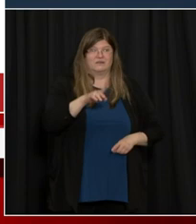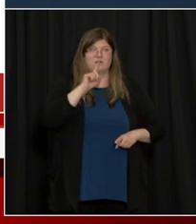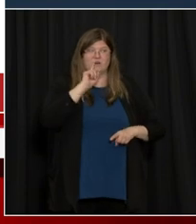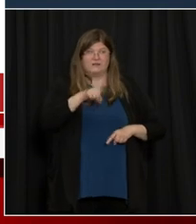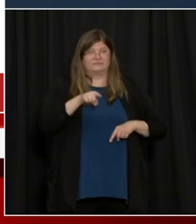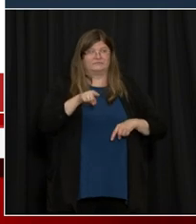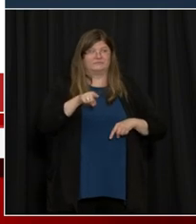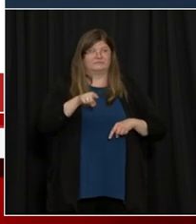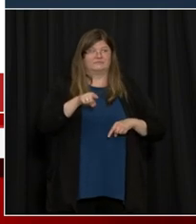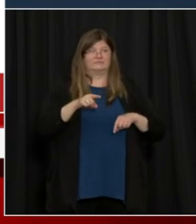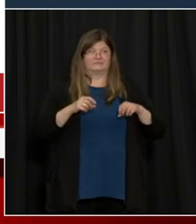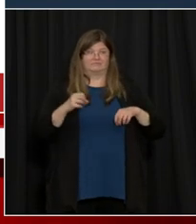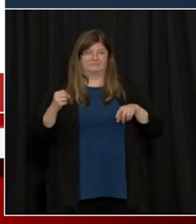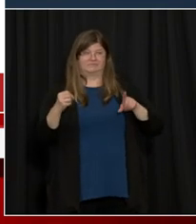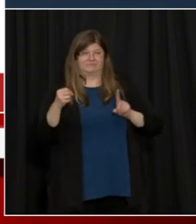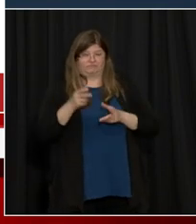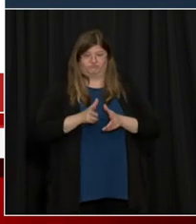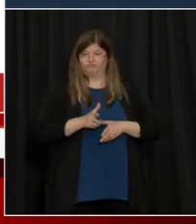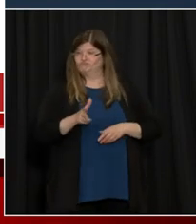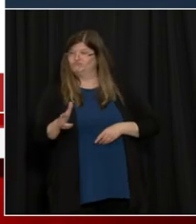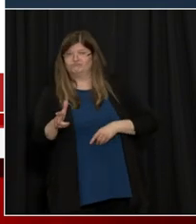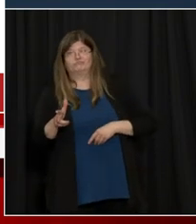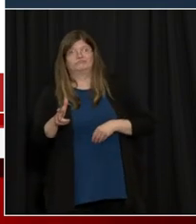to the reopening efforts for downtown DC.